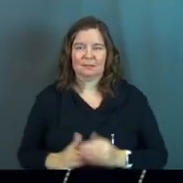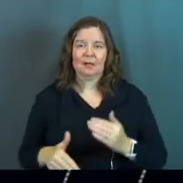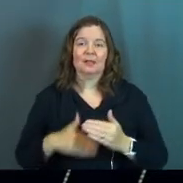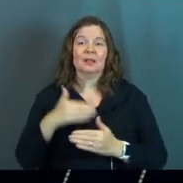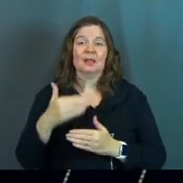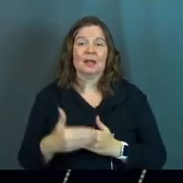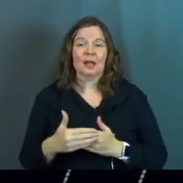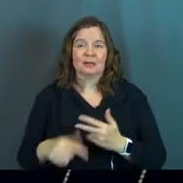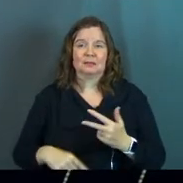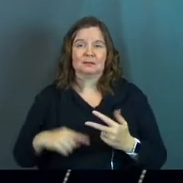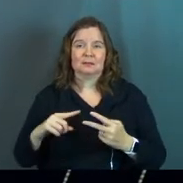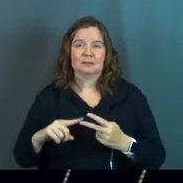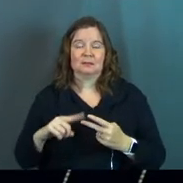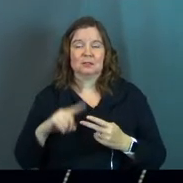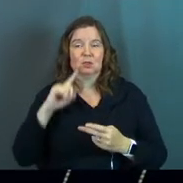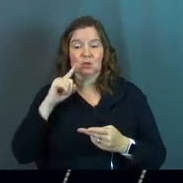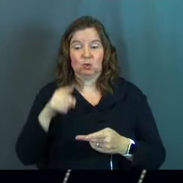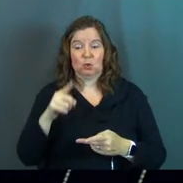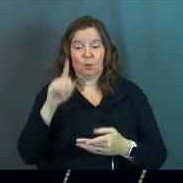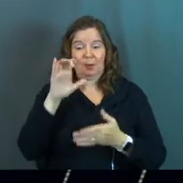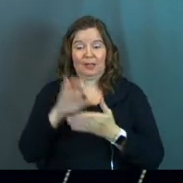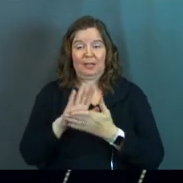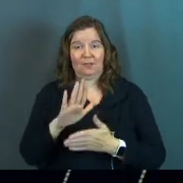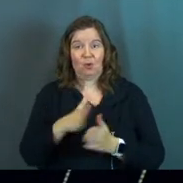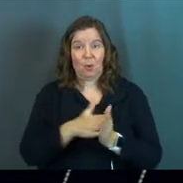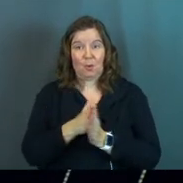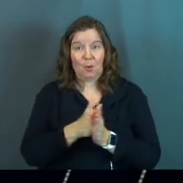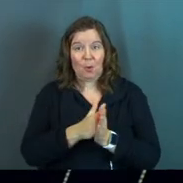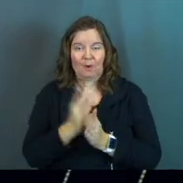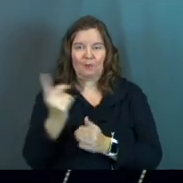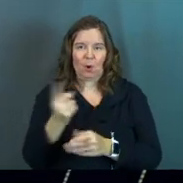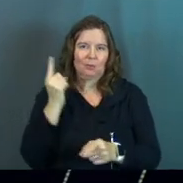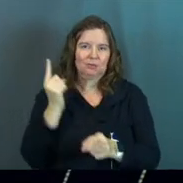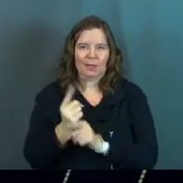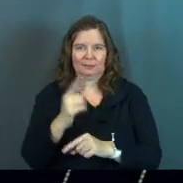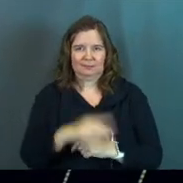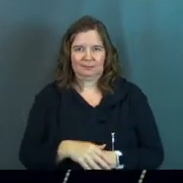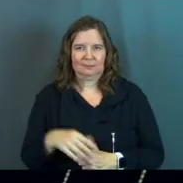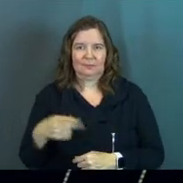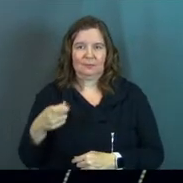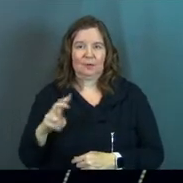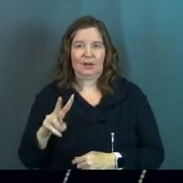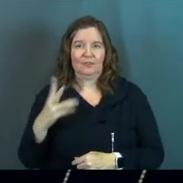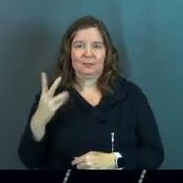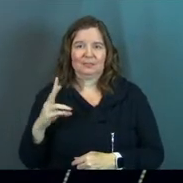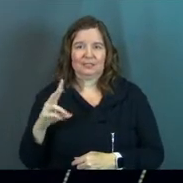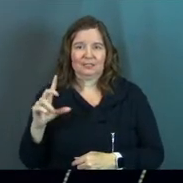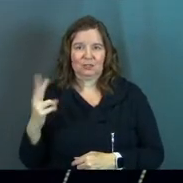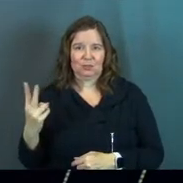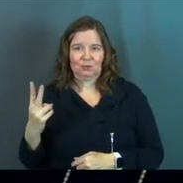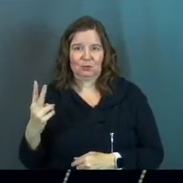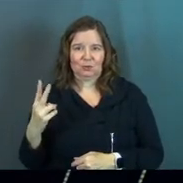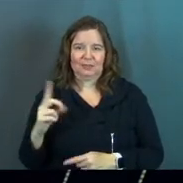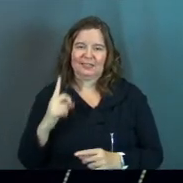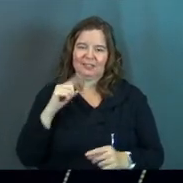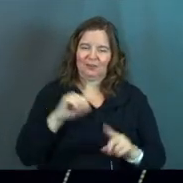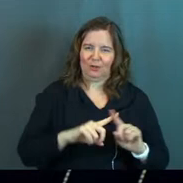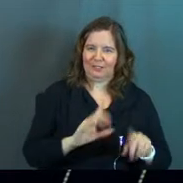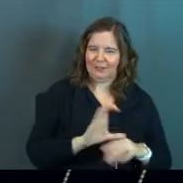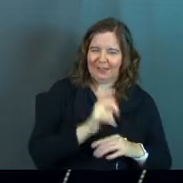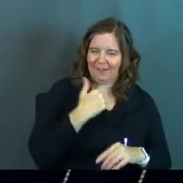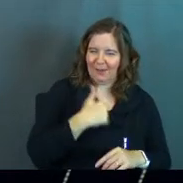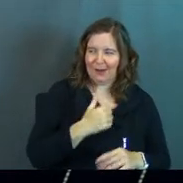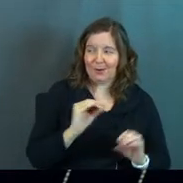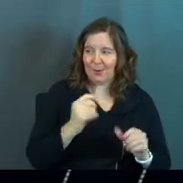Next one, believe your motives are always right, Proverbs 16:2. This is for a different church, not for us. No one else has this